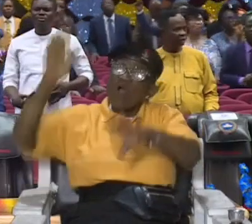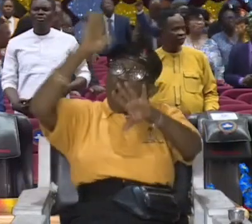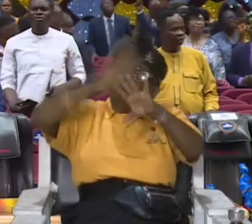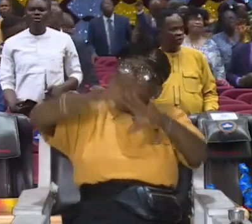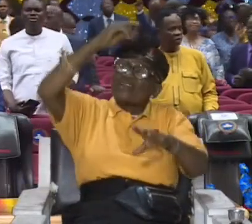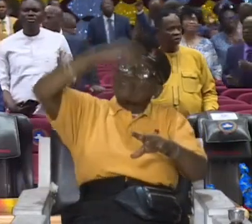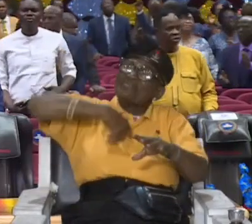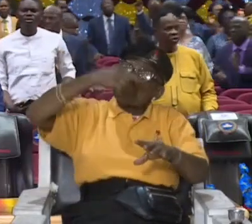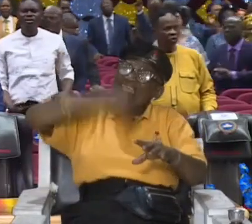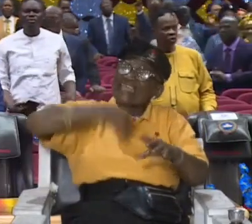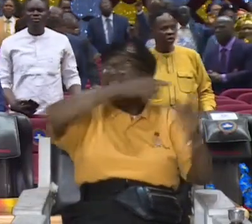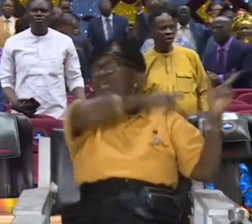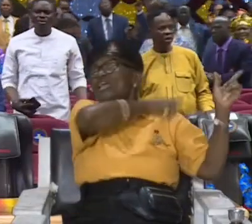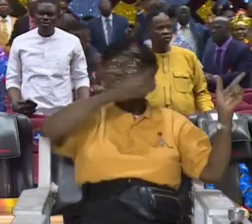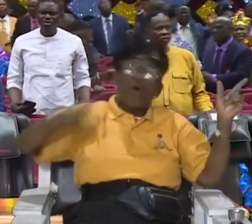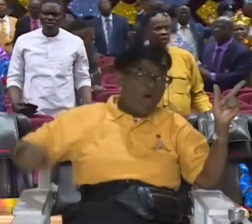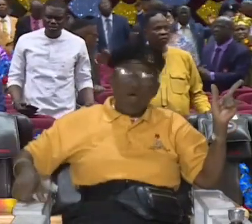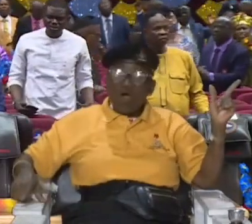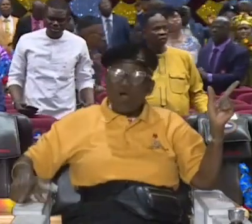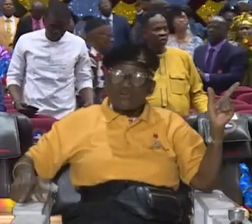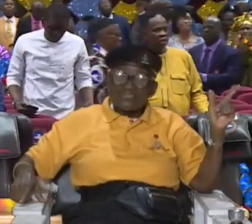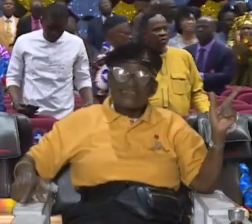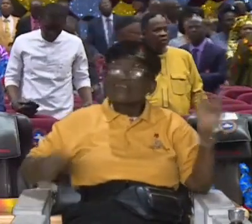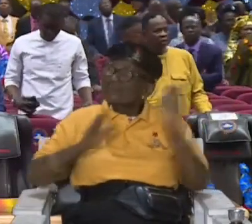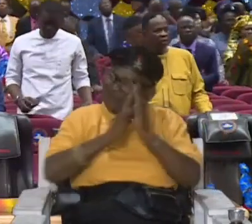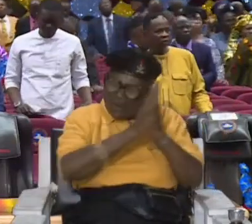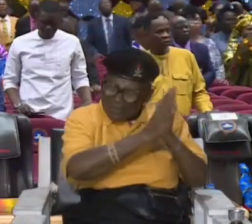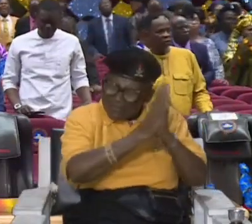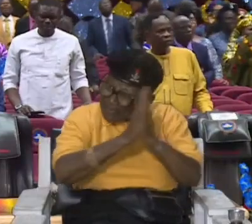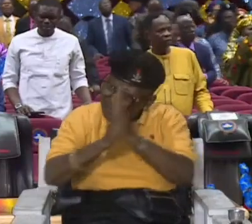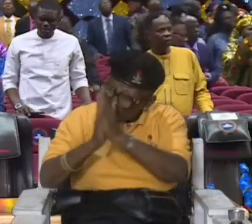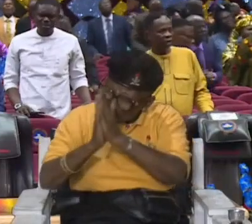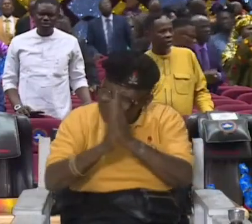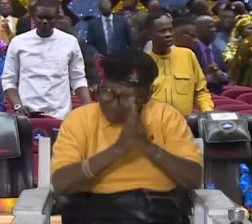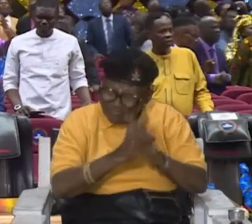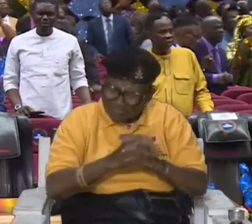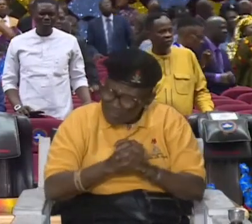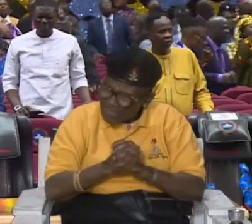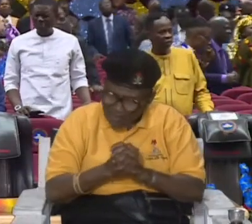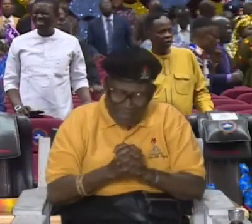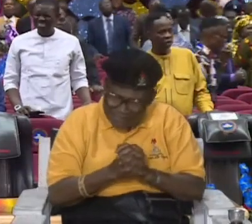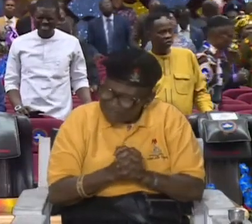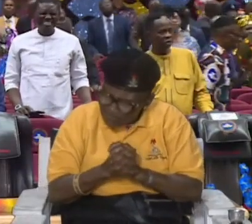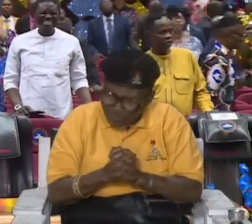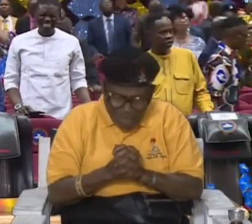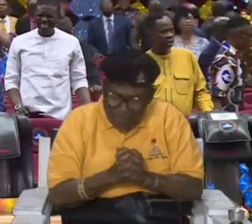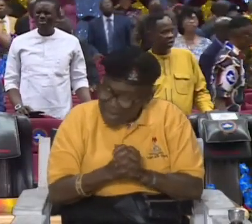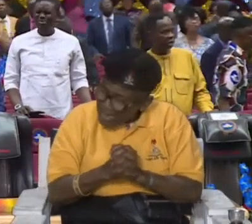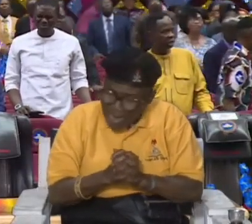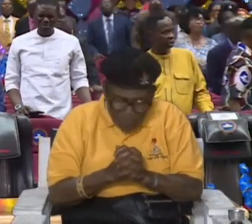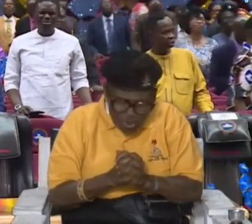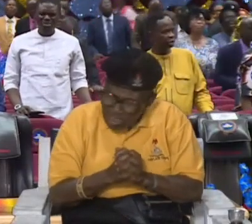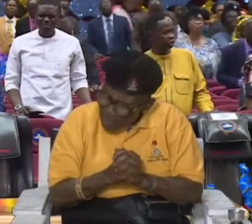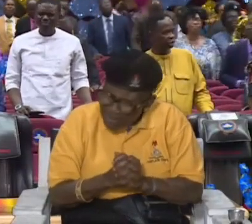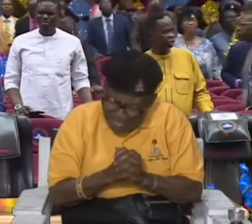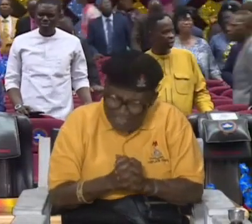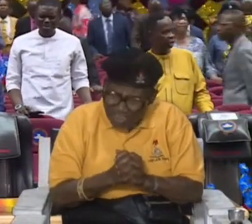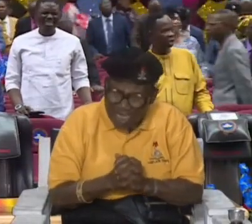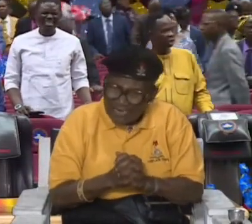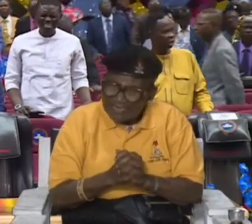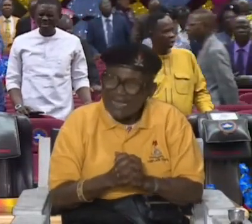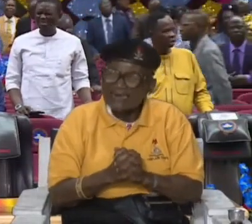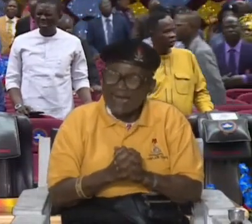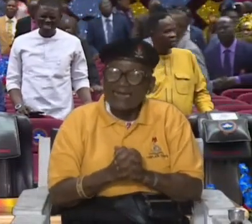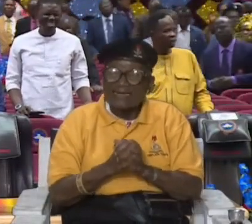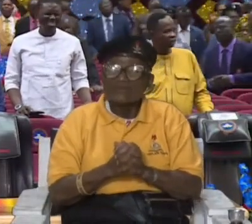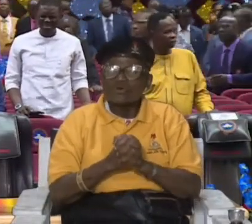Ramoshakrita. Remoko remoko shate. Let the fire fall. Remako ke remoko shingera